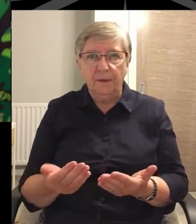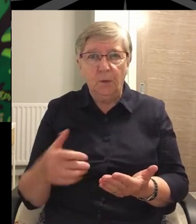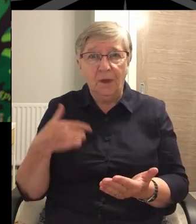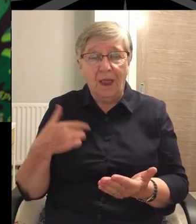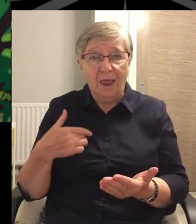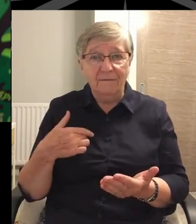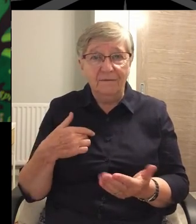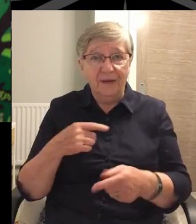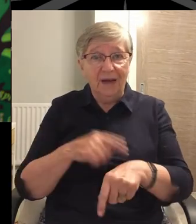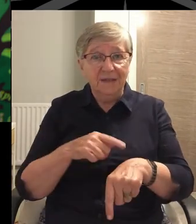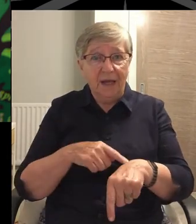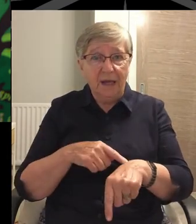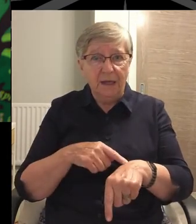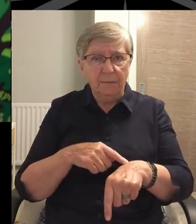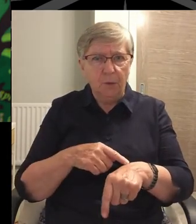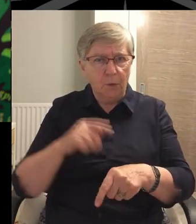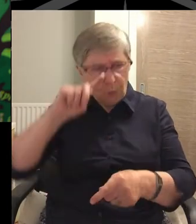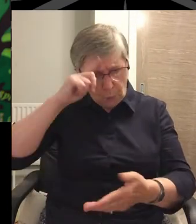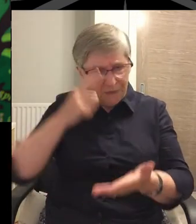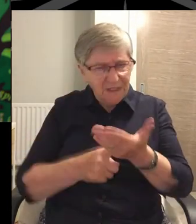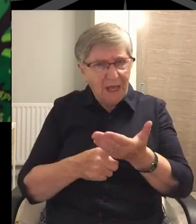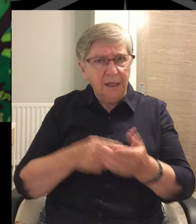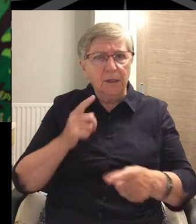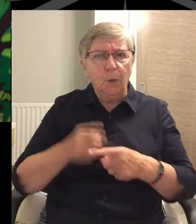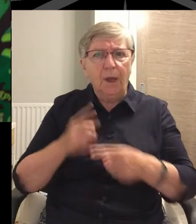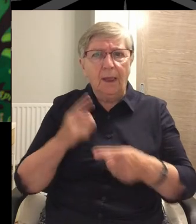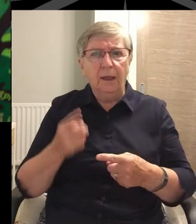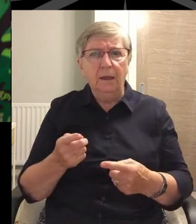We live in an era of making your minds up quickly and